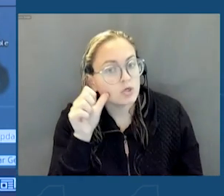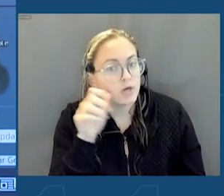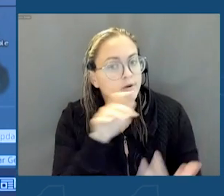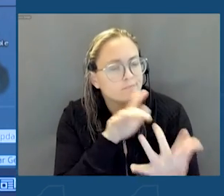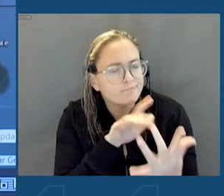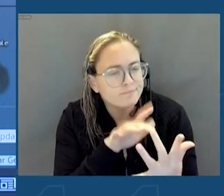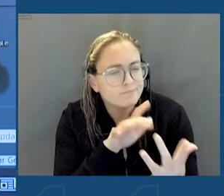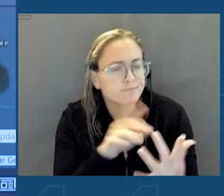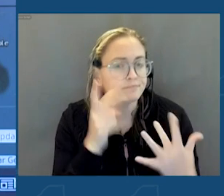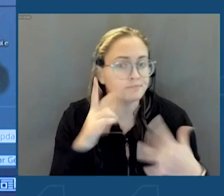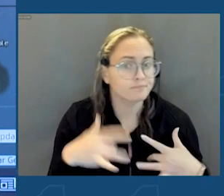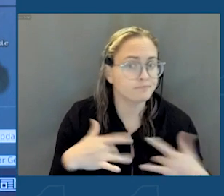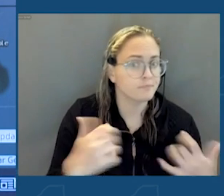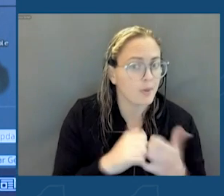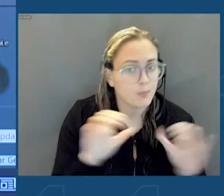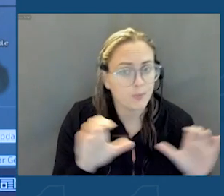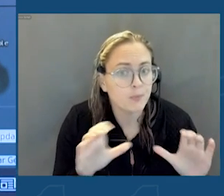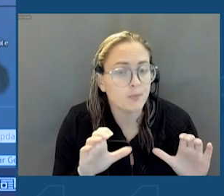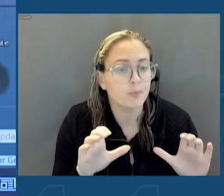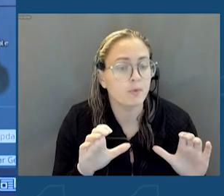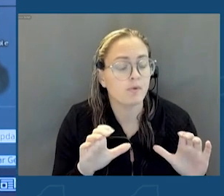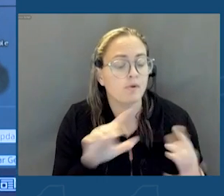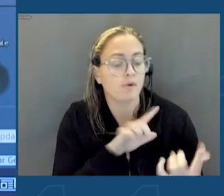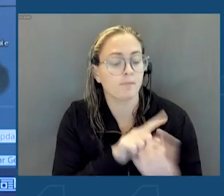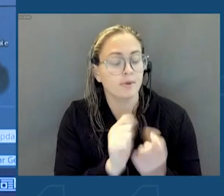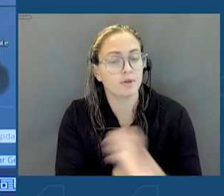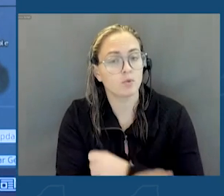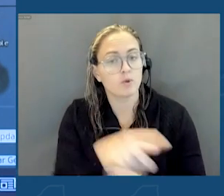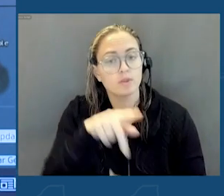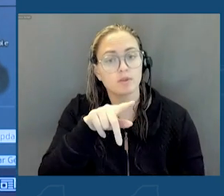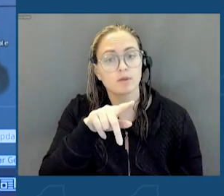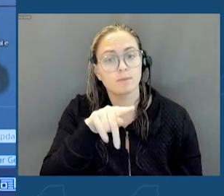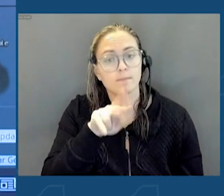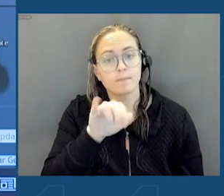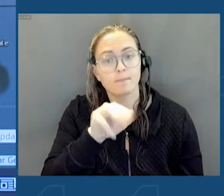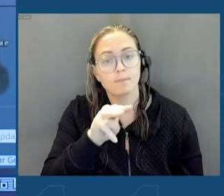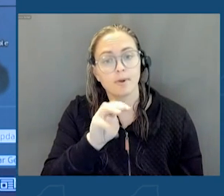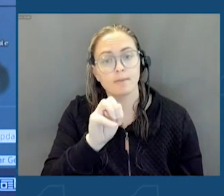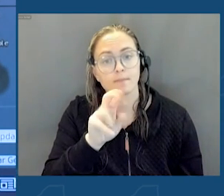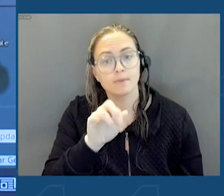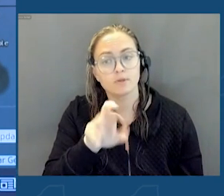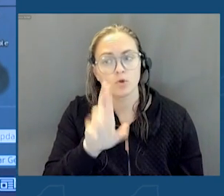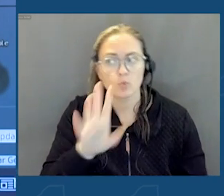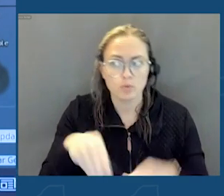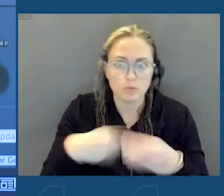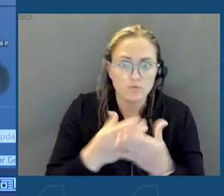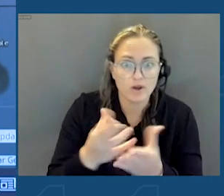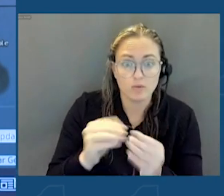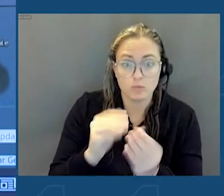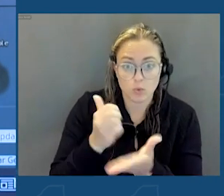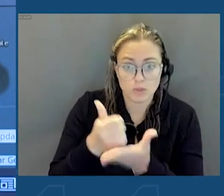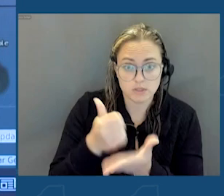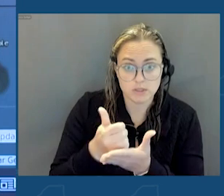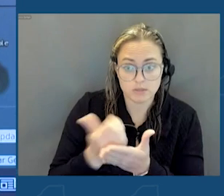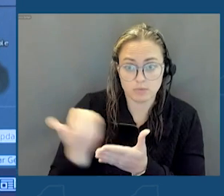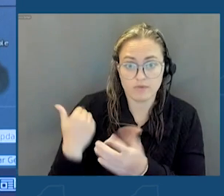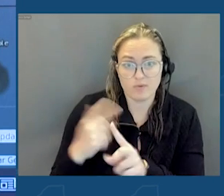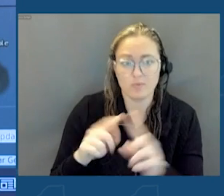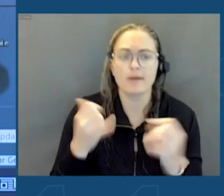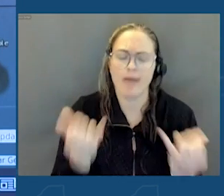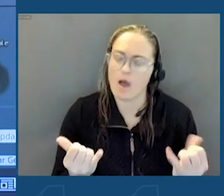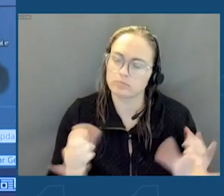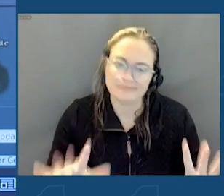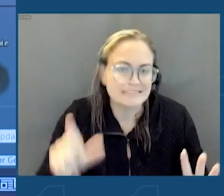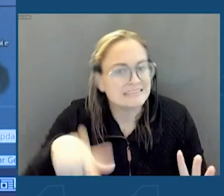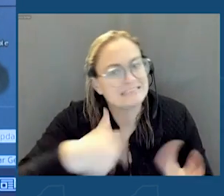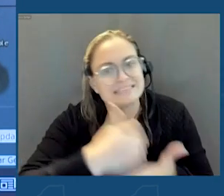in Canada, how they're doing, and he was meeting with the Prime Minister. We offered more assistance. We had offered previously, but they're now taking us up on it, so we're